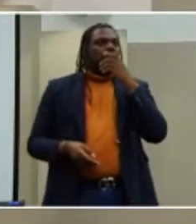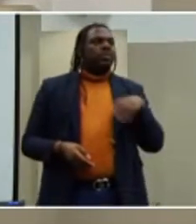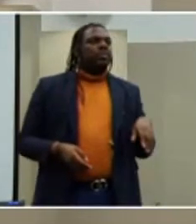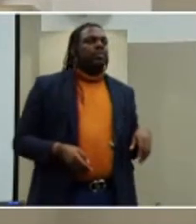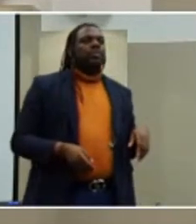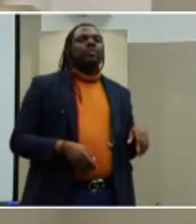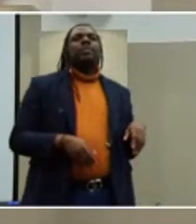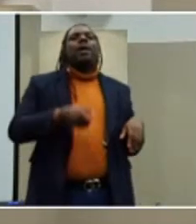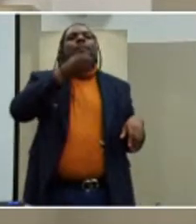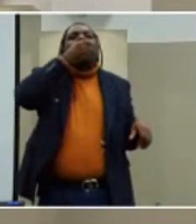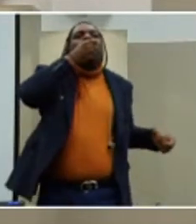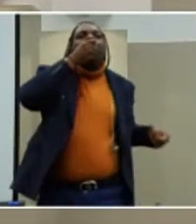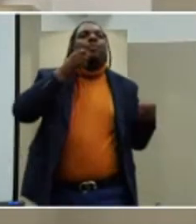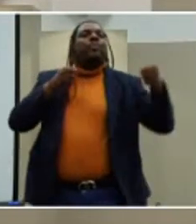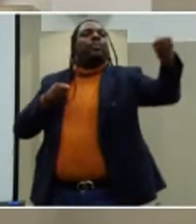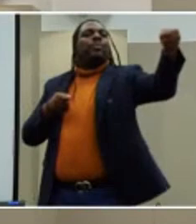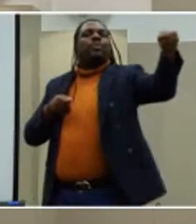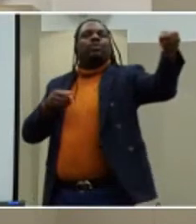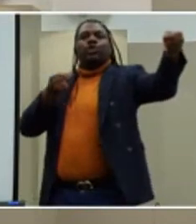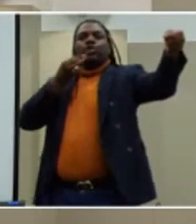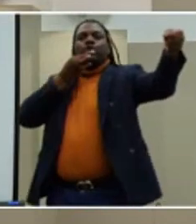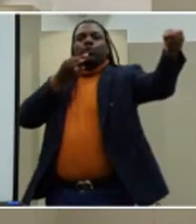Your mic's coming right behind you, sir.